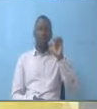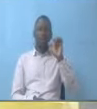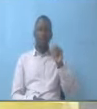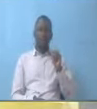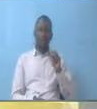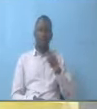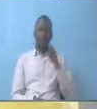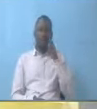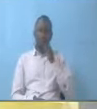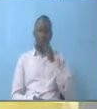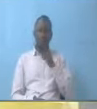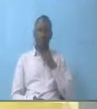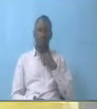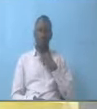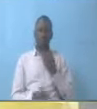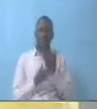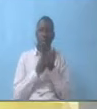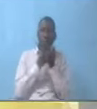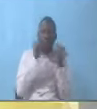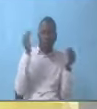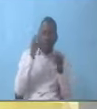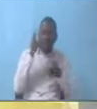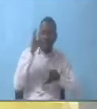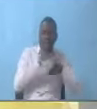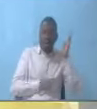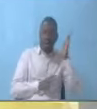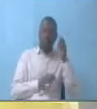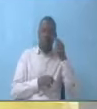abscond? In my reaction,